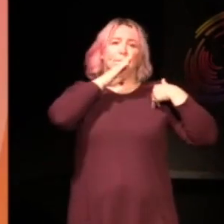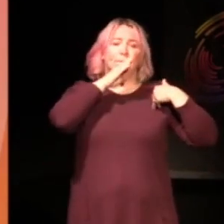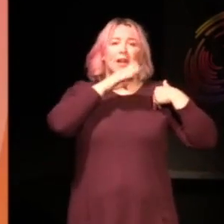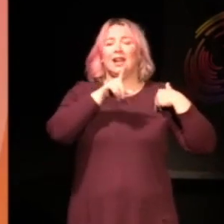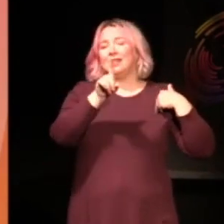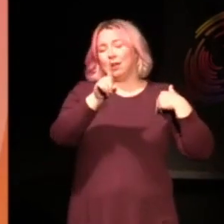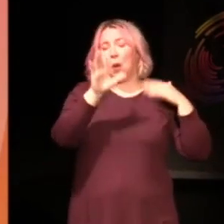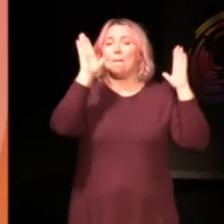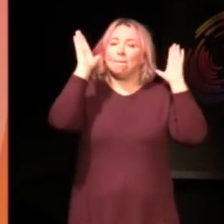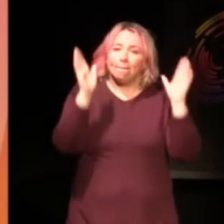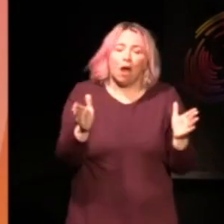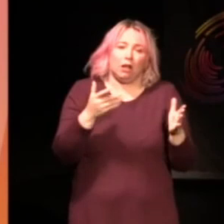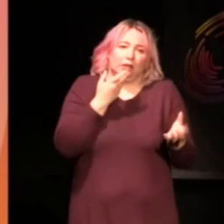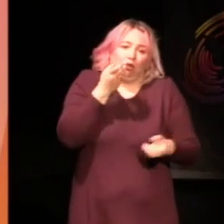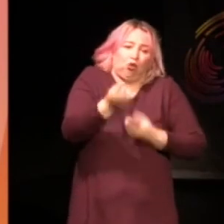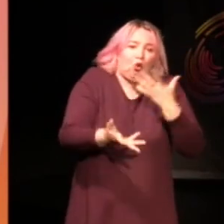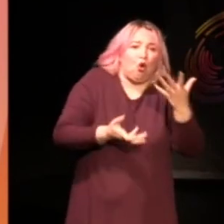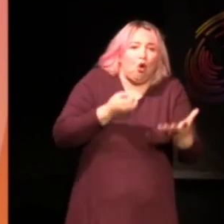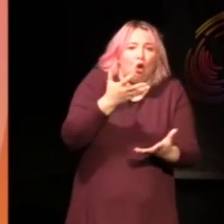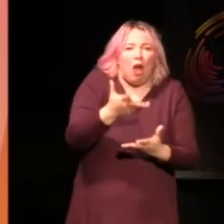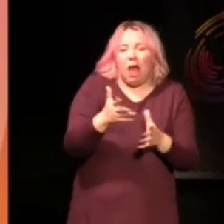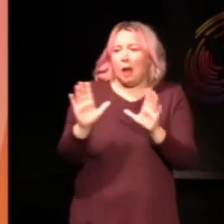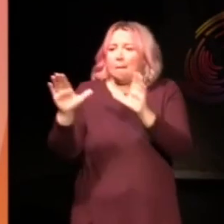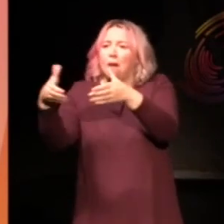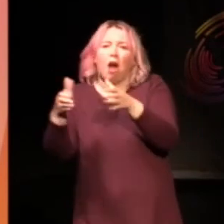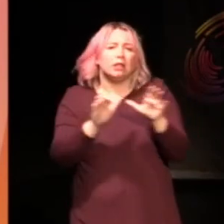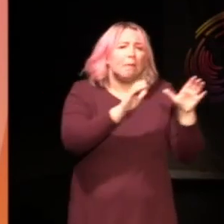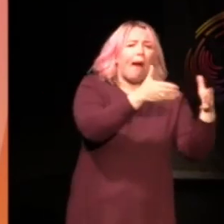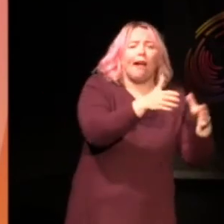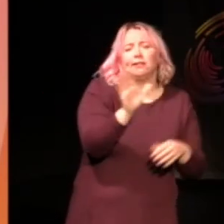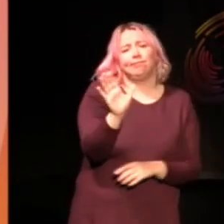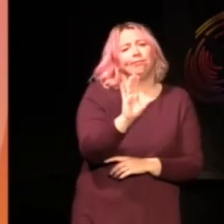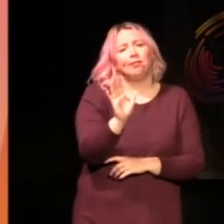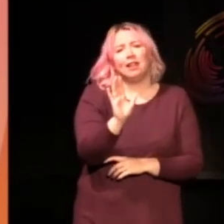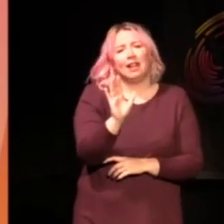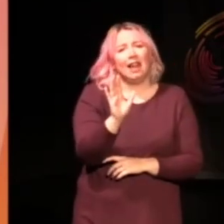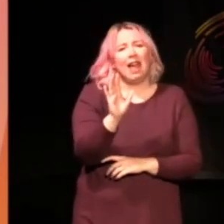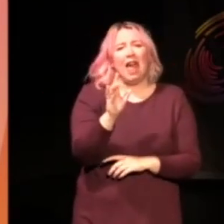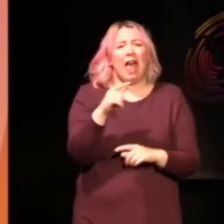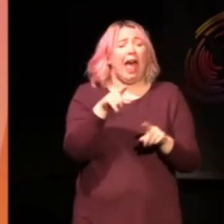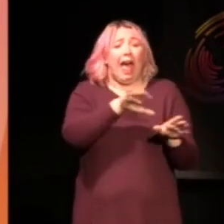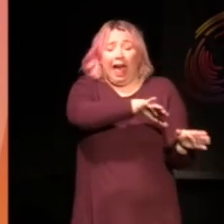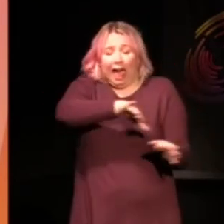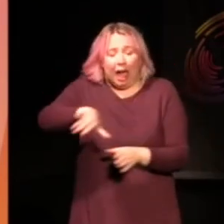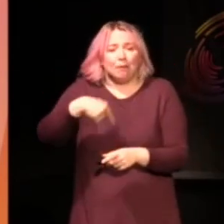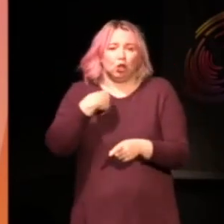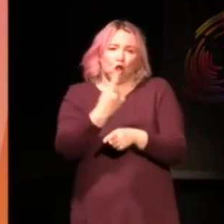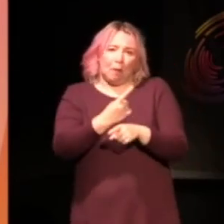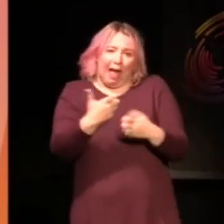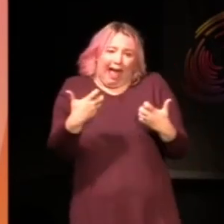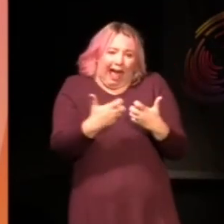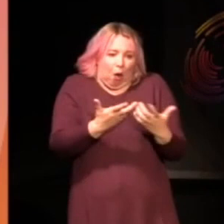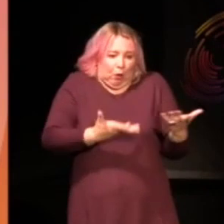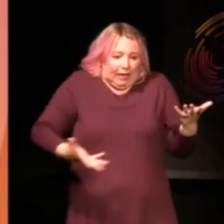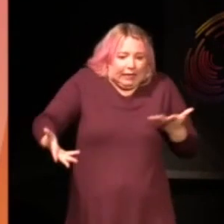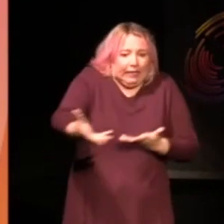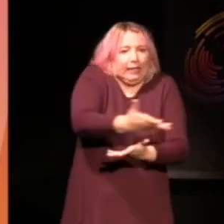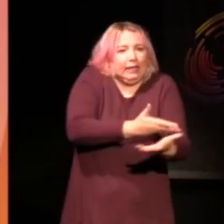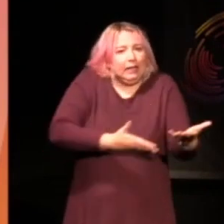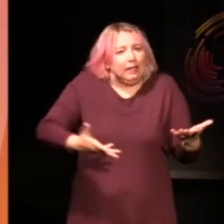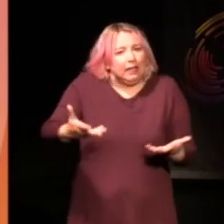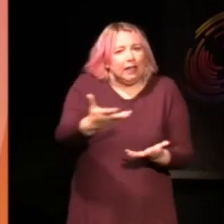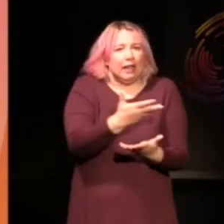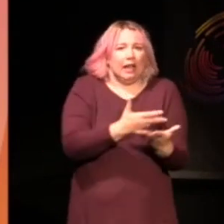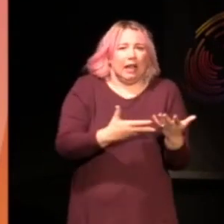us. But I'm not talking about party politics, and I'm definitely not talking about partisan politics. Really, it's not about that. I'm just talking about